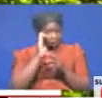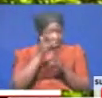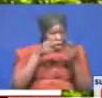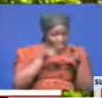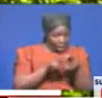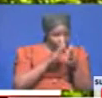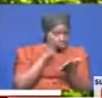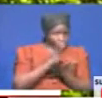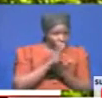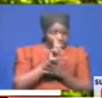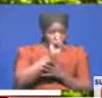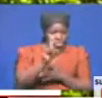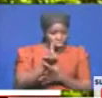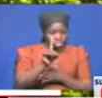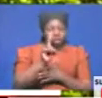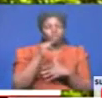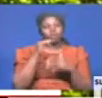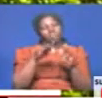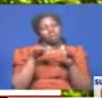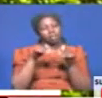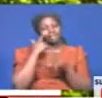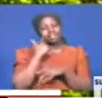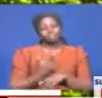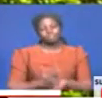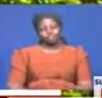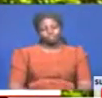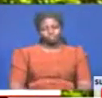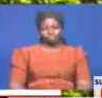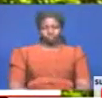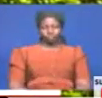reality? Only time will tell. Ibak Said for Prime Edition.